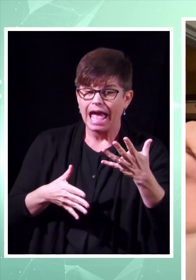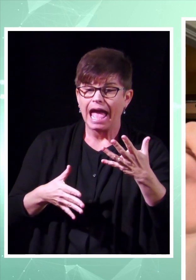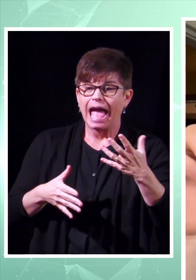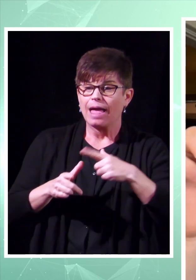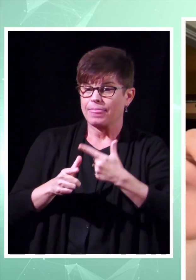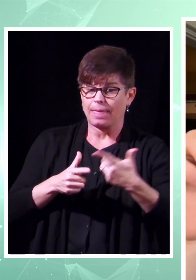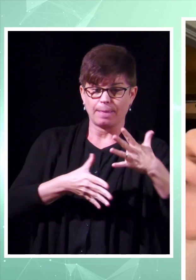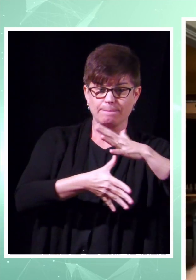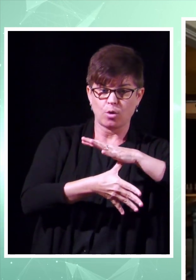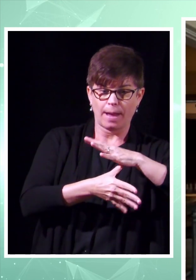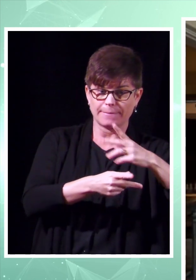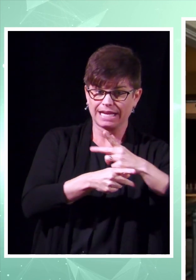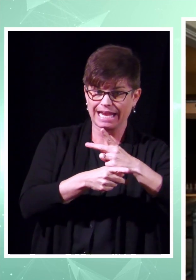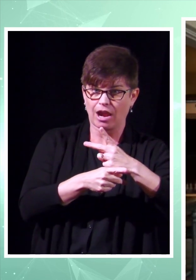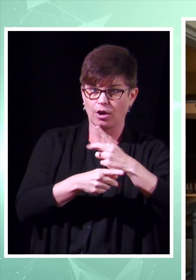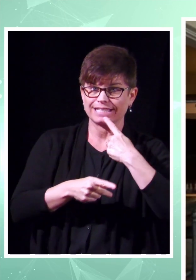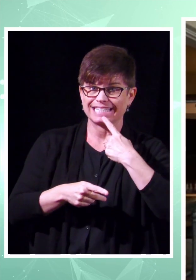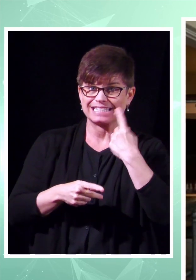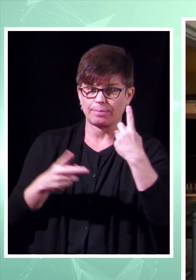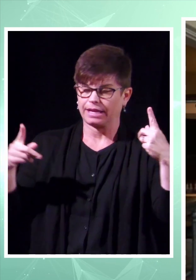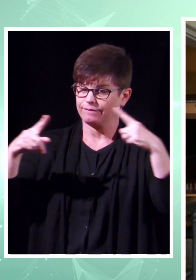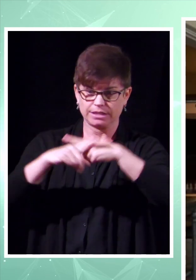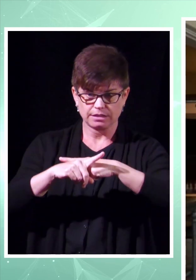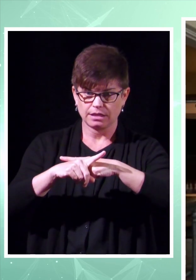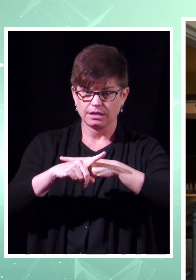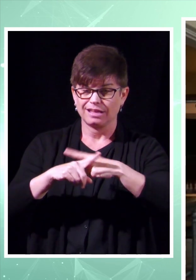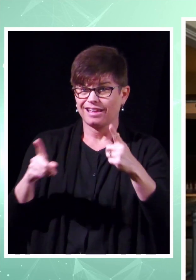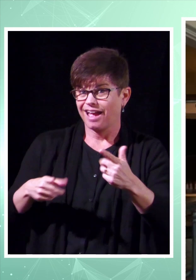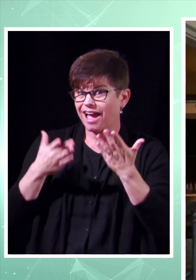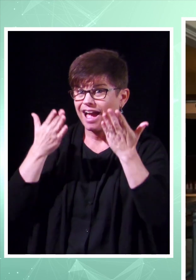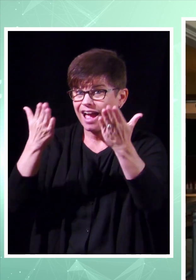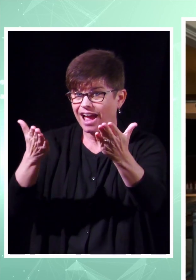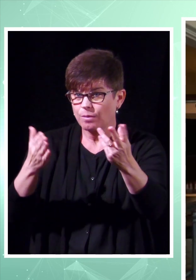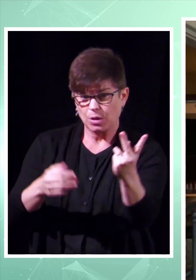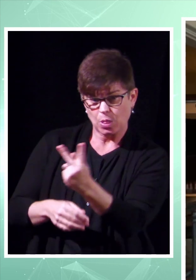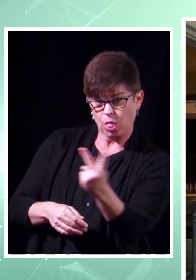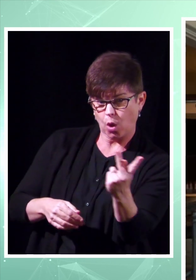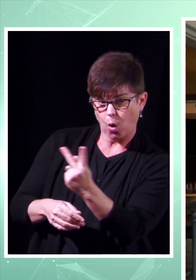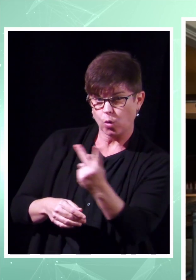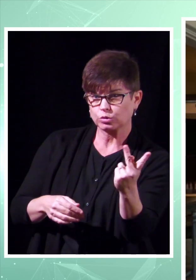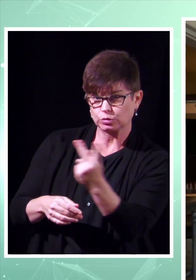care says something and it's not in alignment, I recommend that you have the two of them